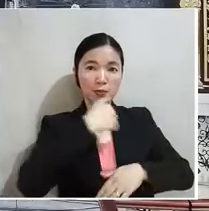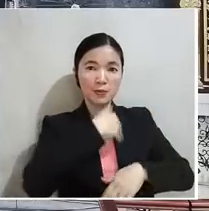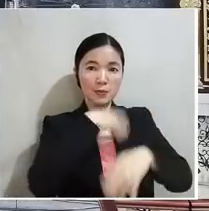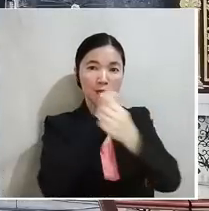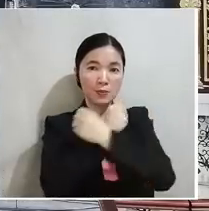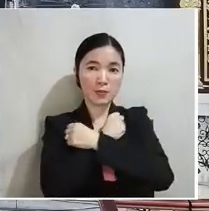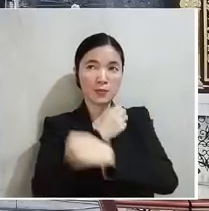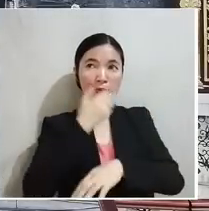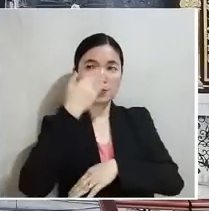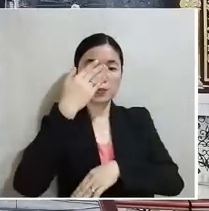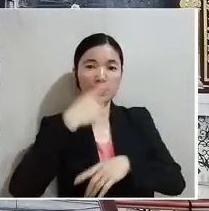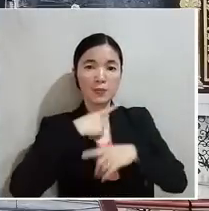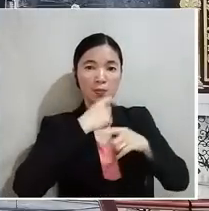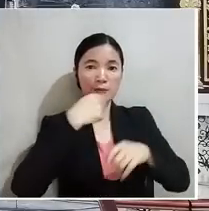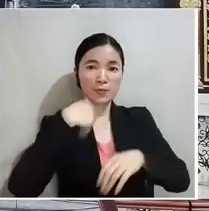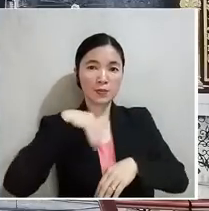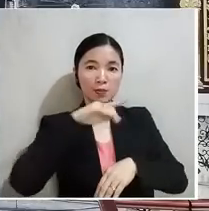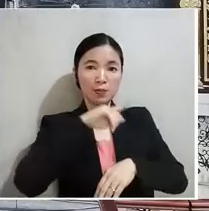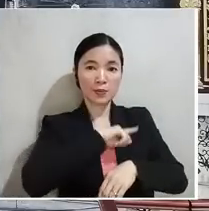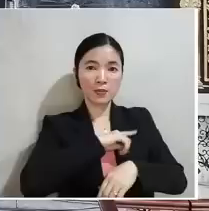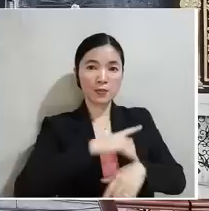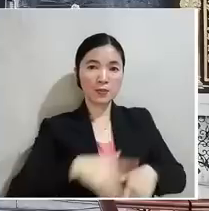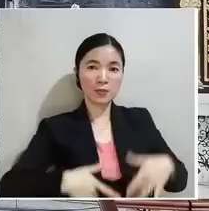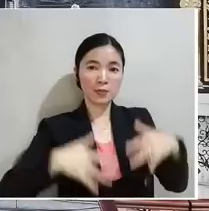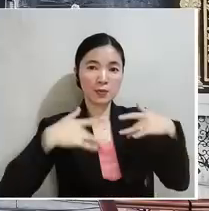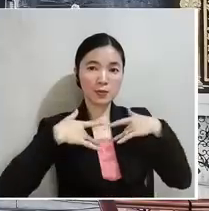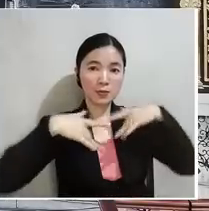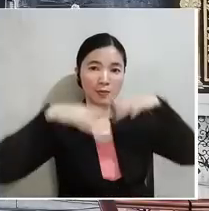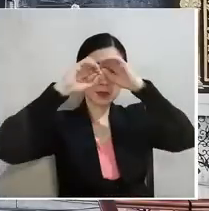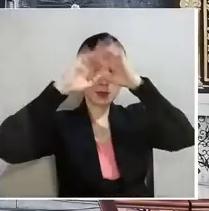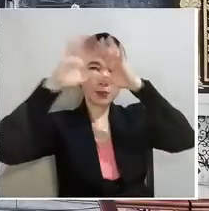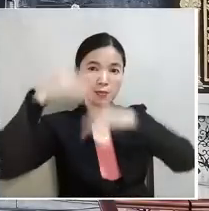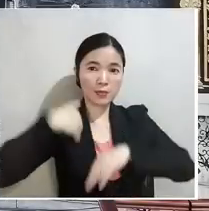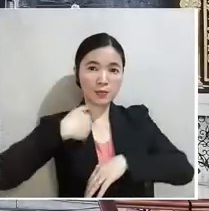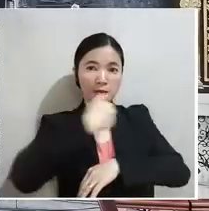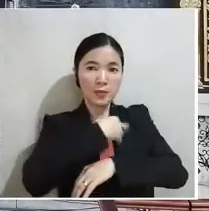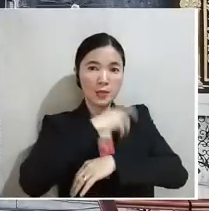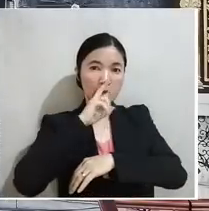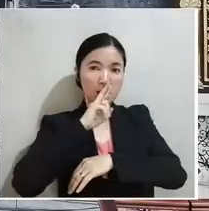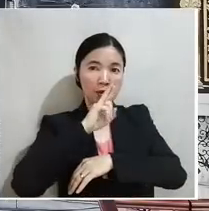say our lives. Oh Father, we are